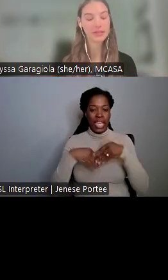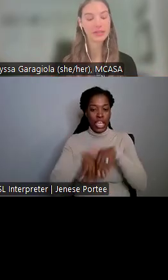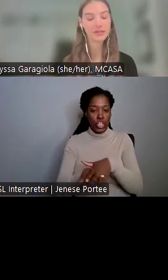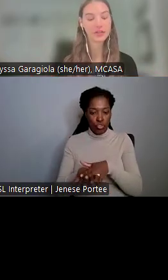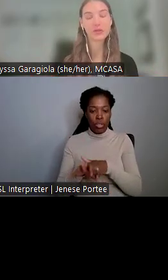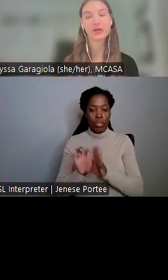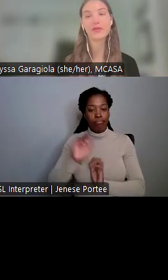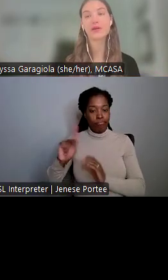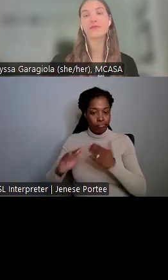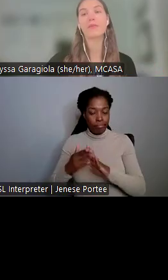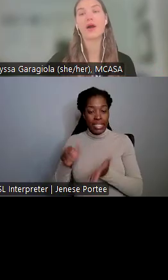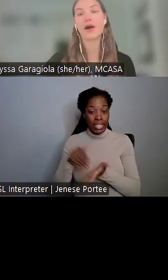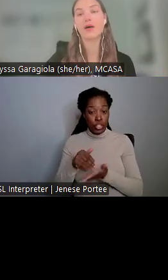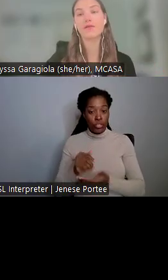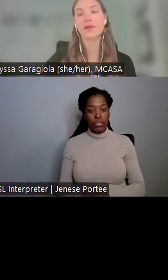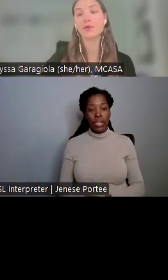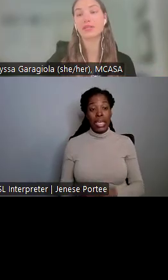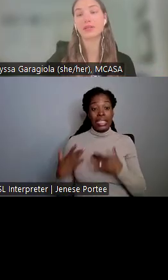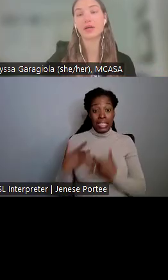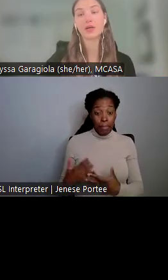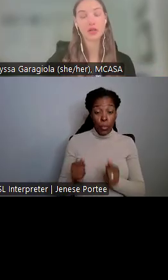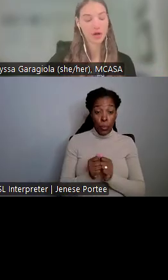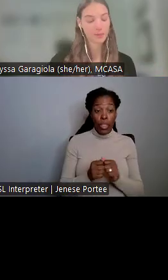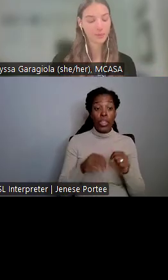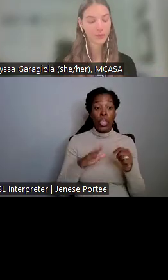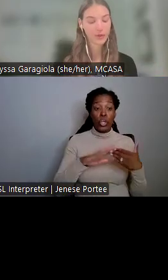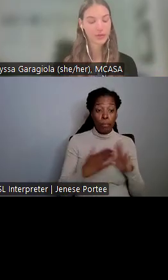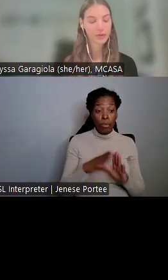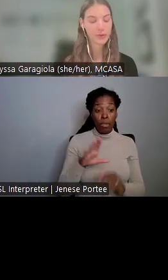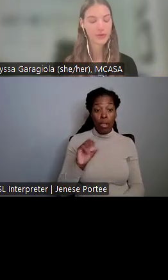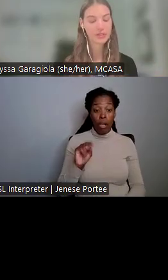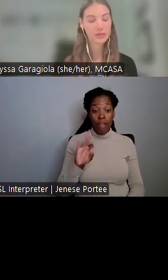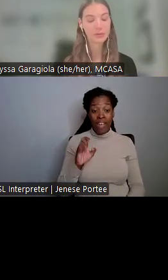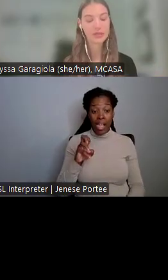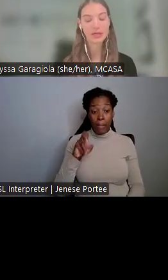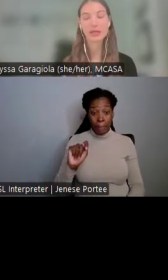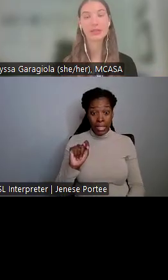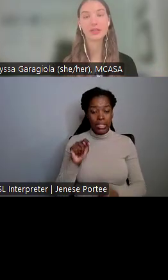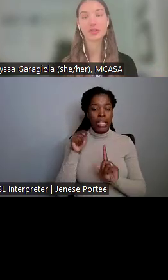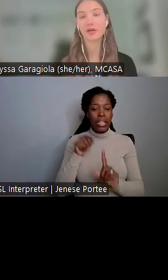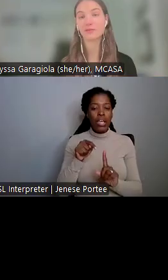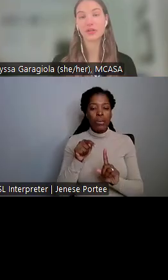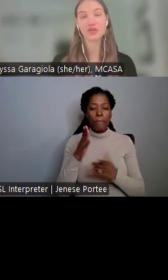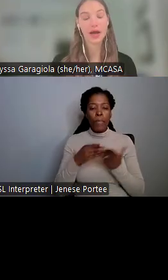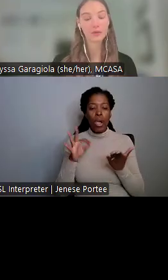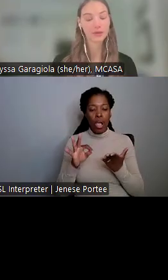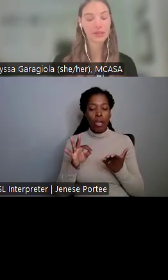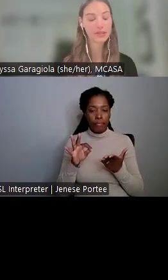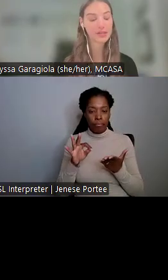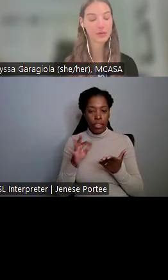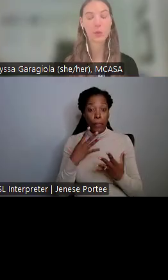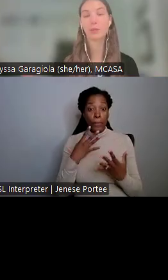confinement, these individuals are there for part of their prison term. So this may be a condition of